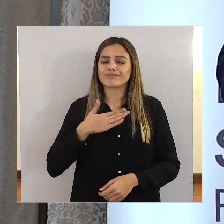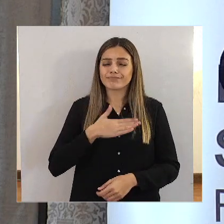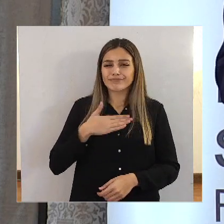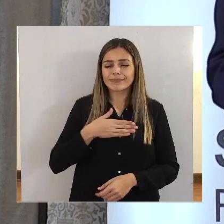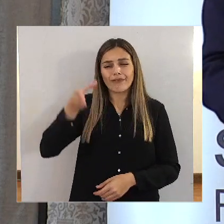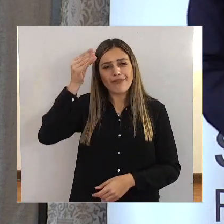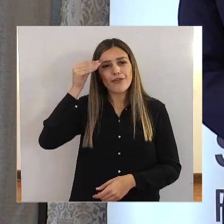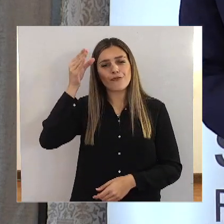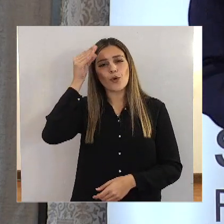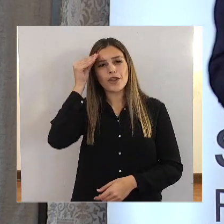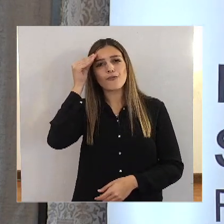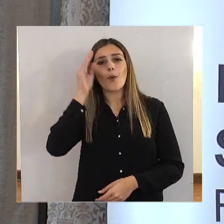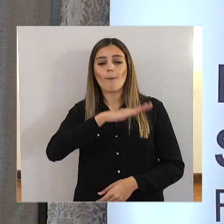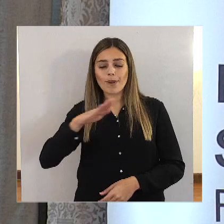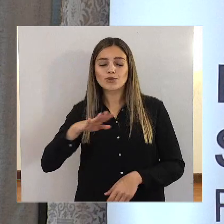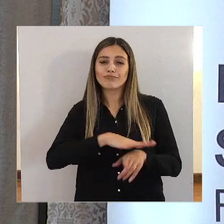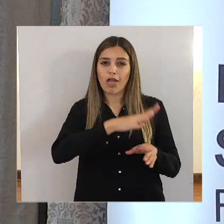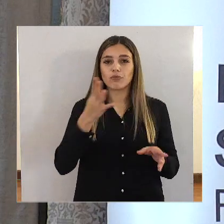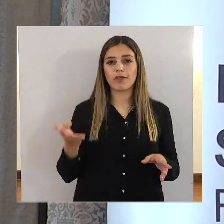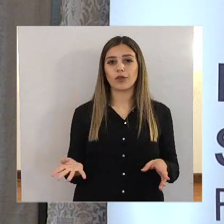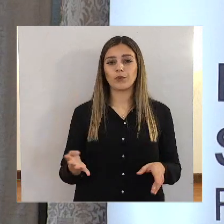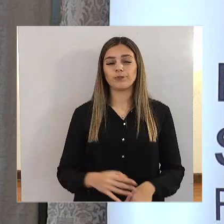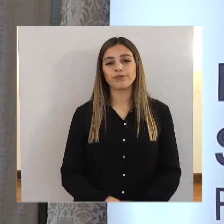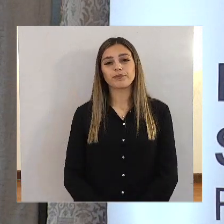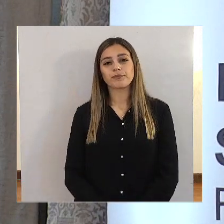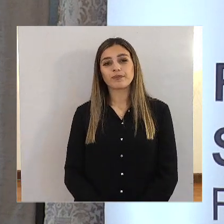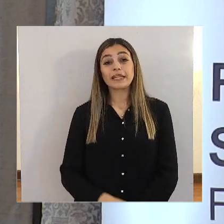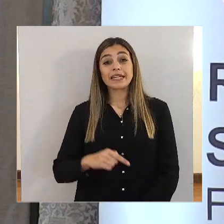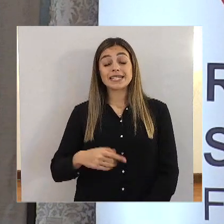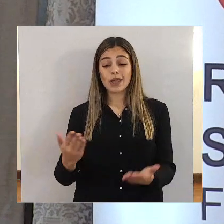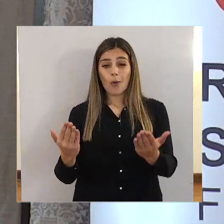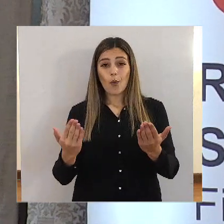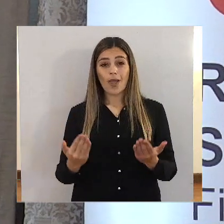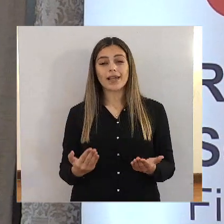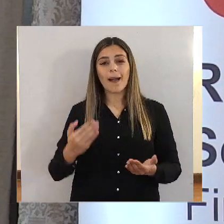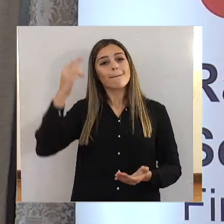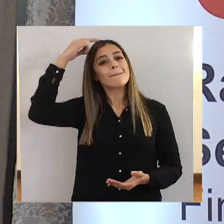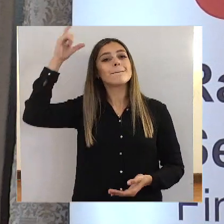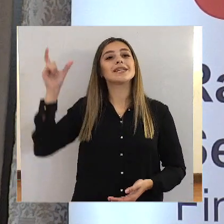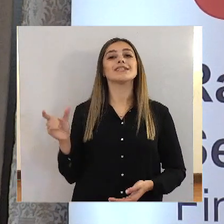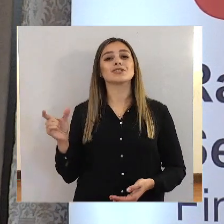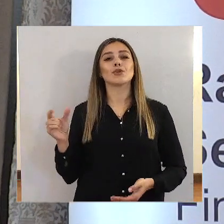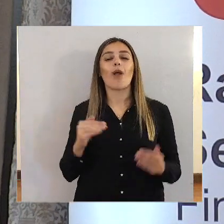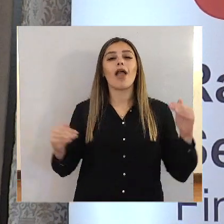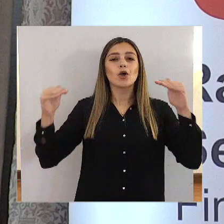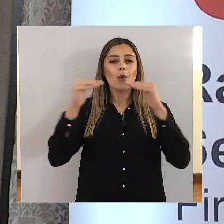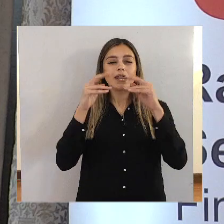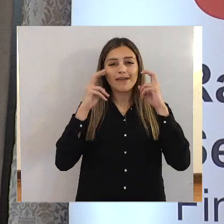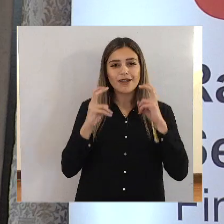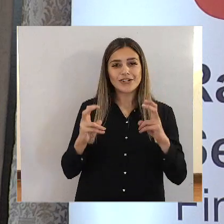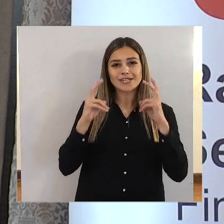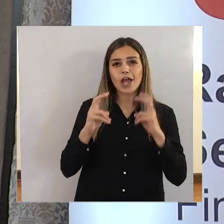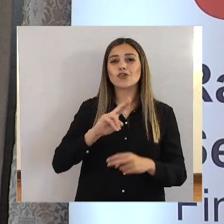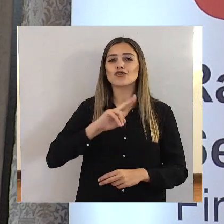healthcare professionals. So I'd like to invite now the Honourable Minister for Equality, Research and Innovation. Please join me in